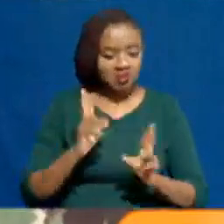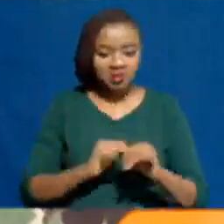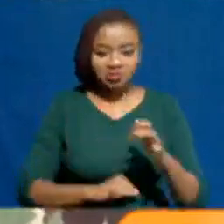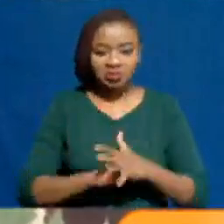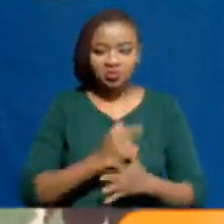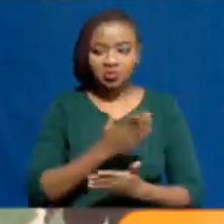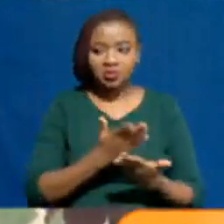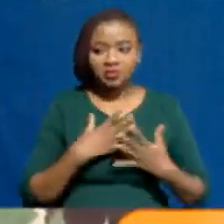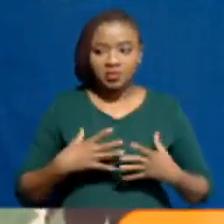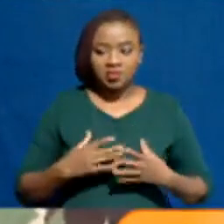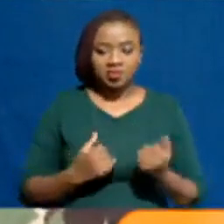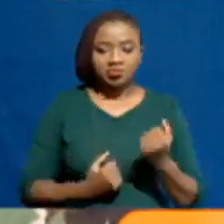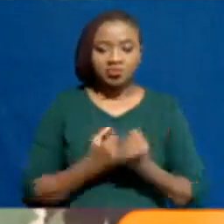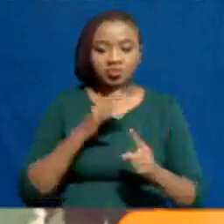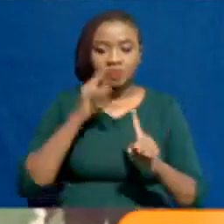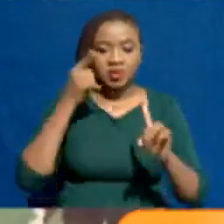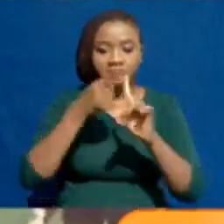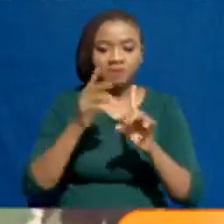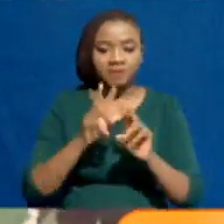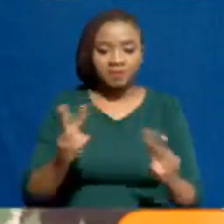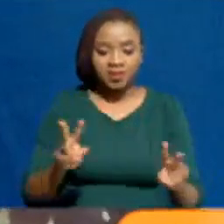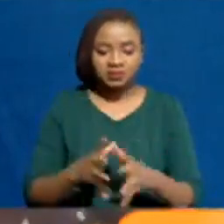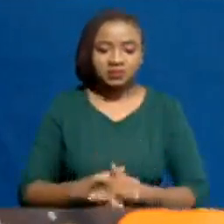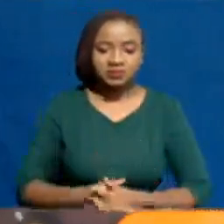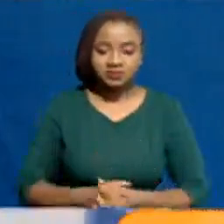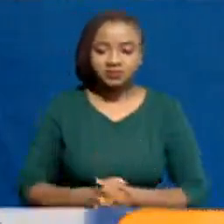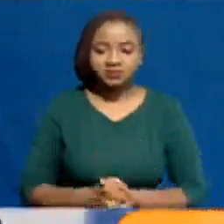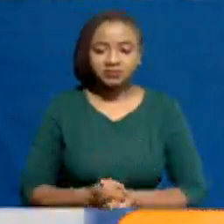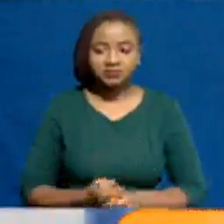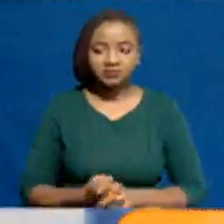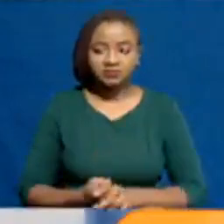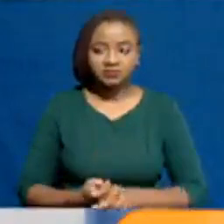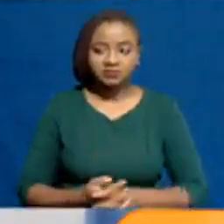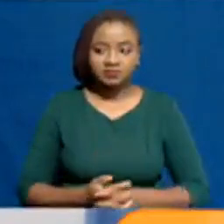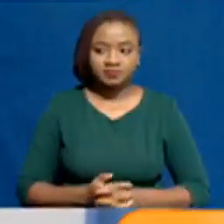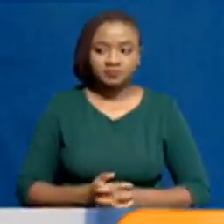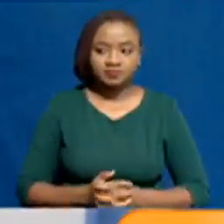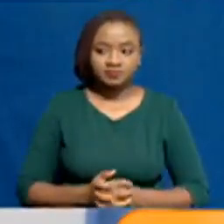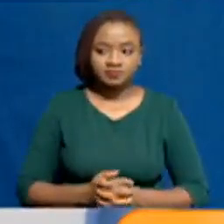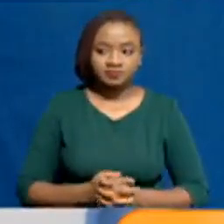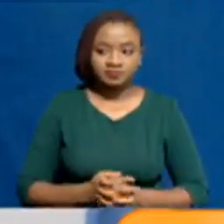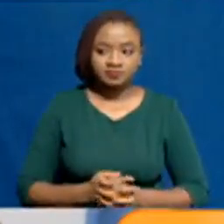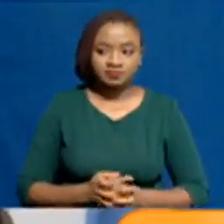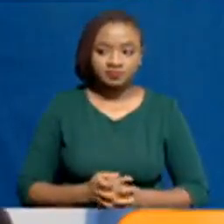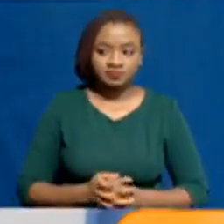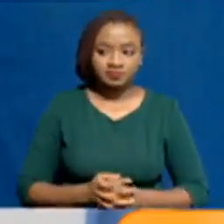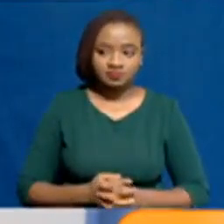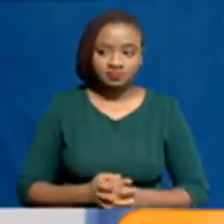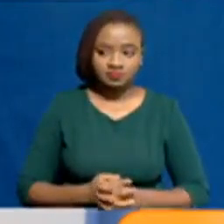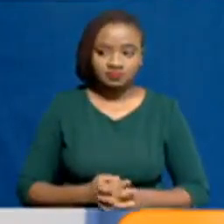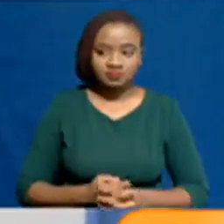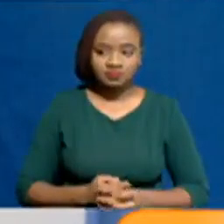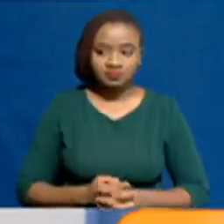to achieve peace. As a result of a political decision of the